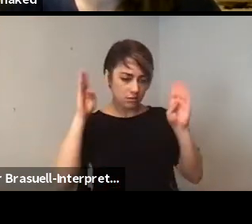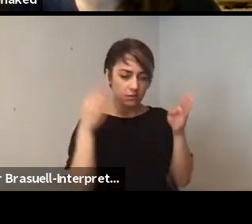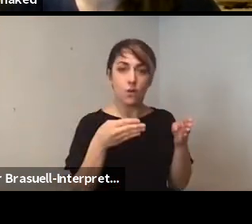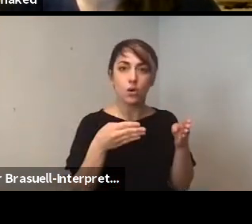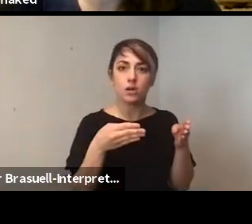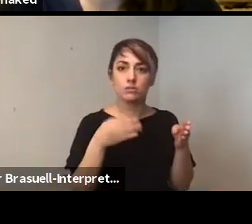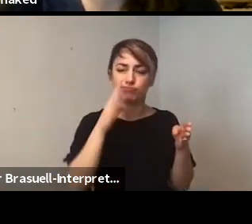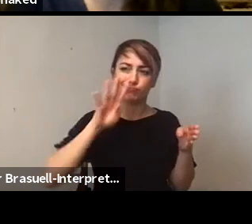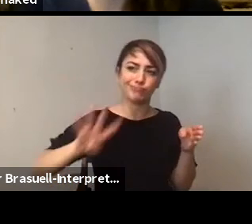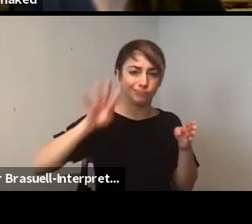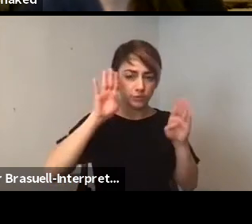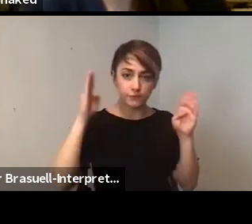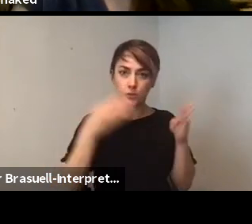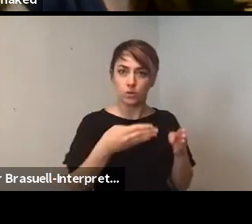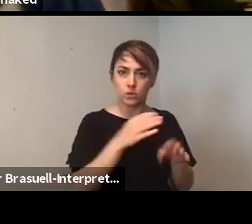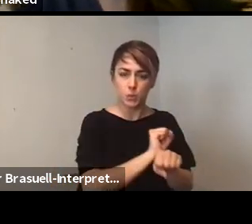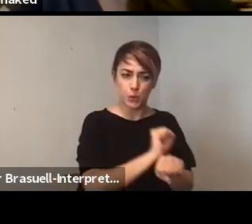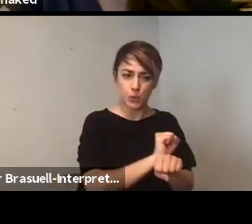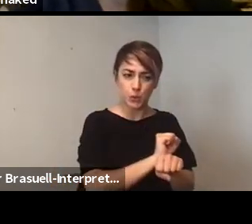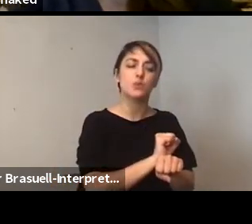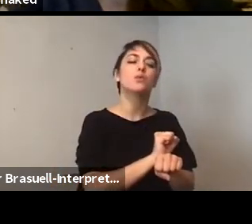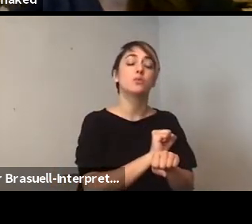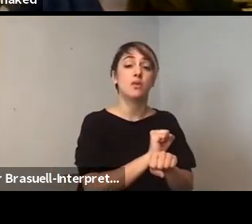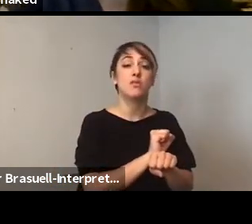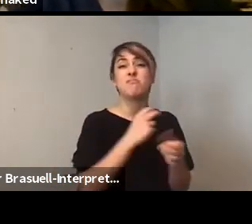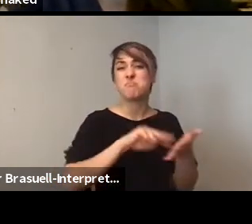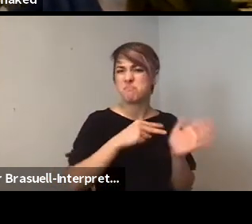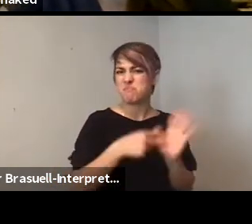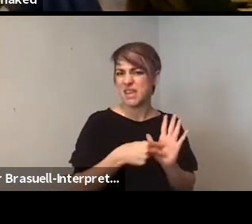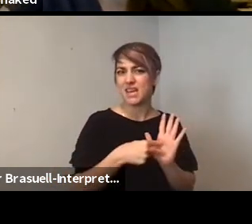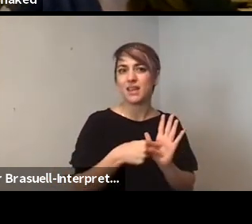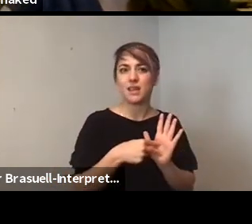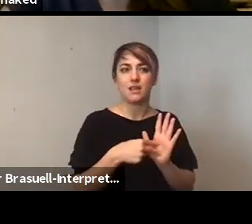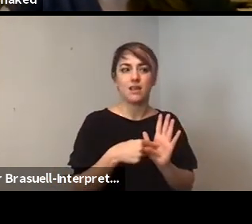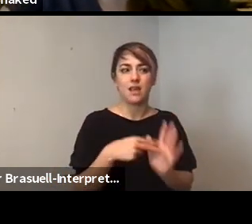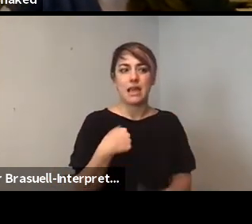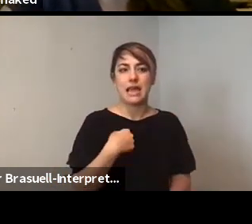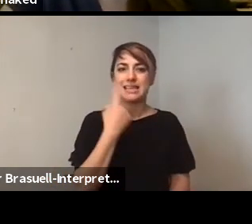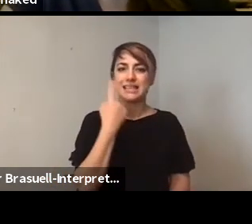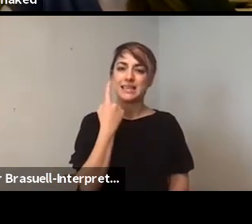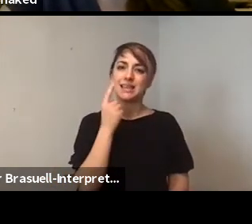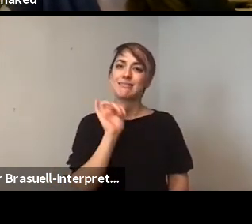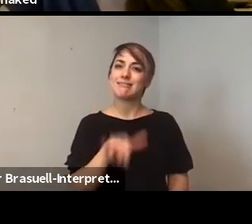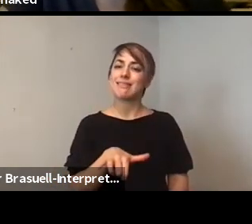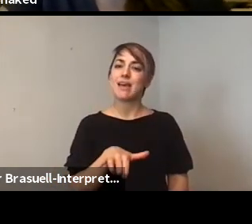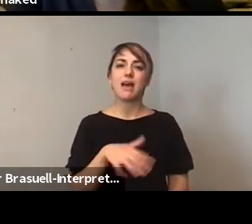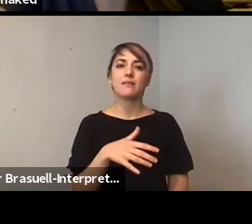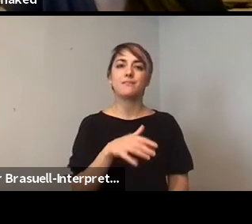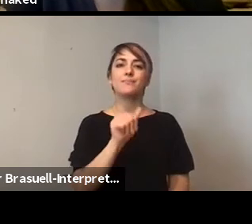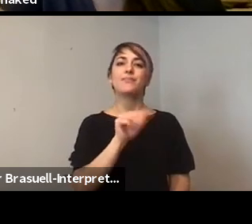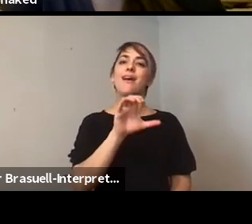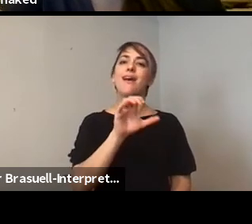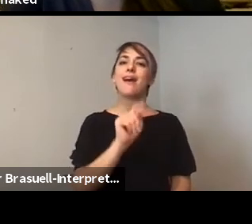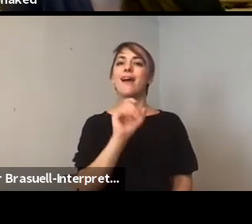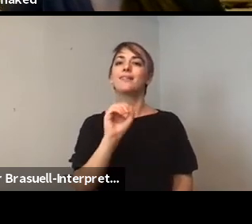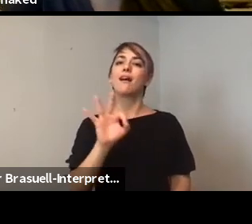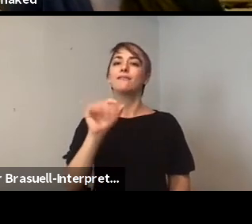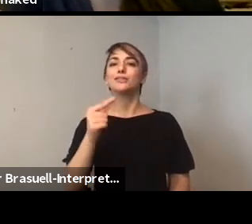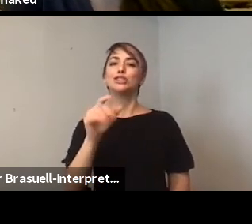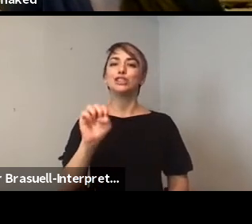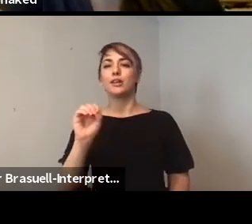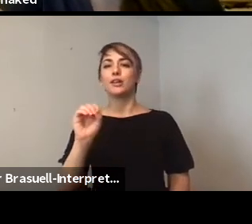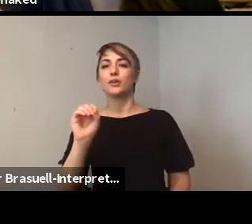to practice more the act of that generosity that we're all feeling through these times. Yeah, that's a wonderful answer, and